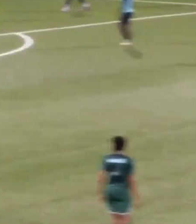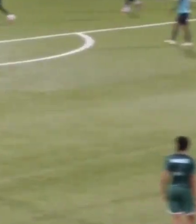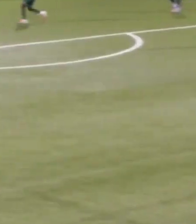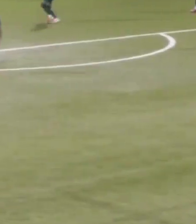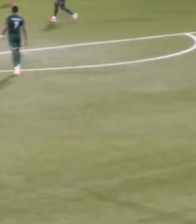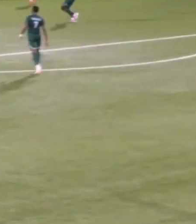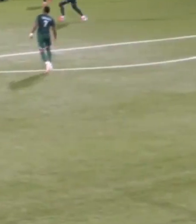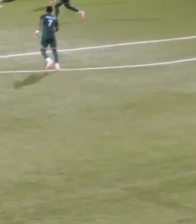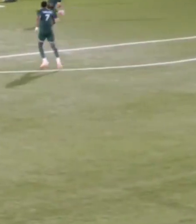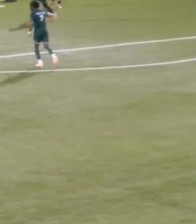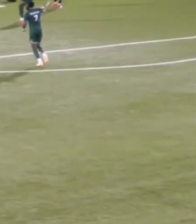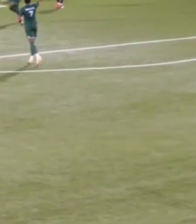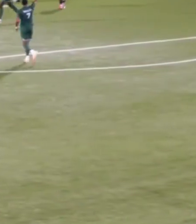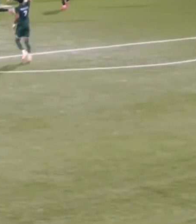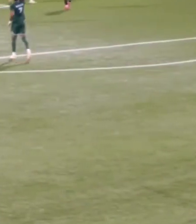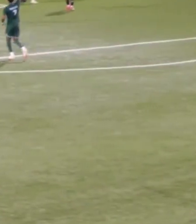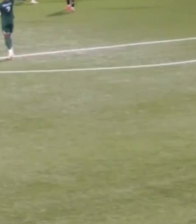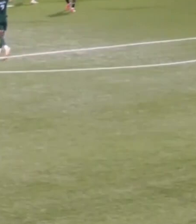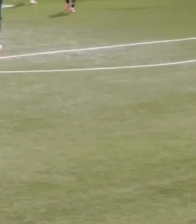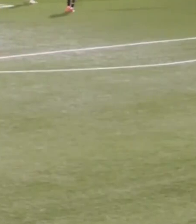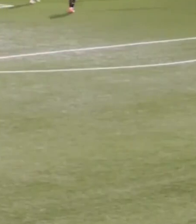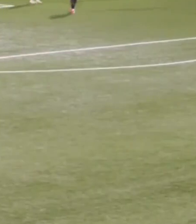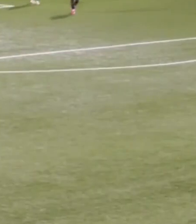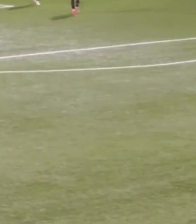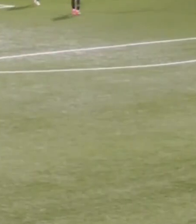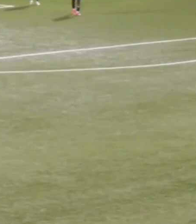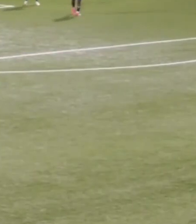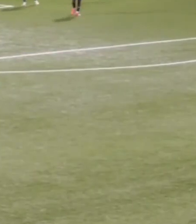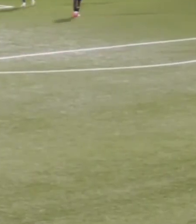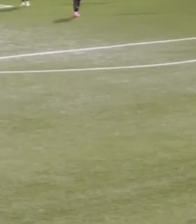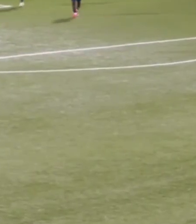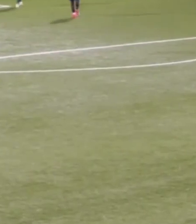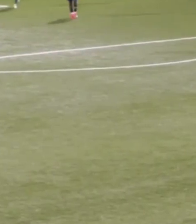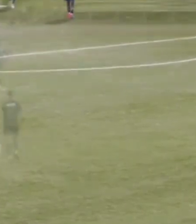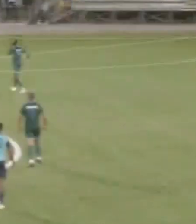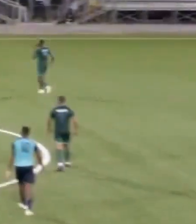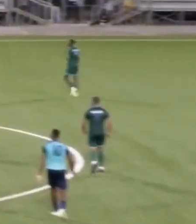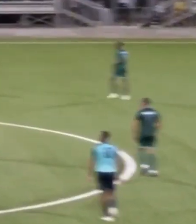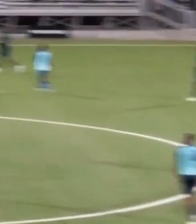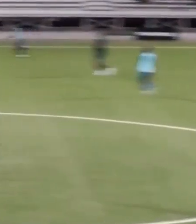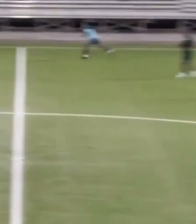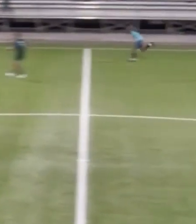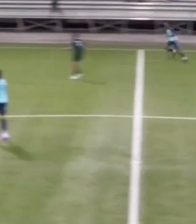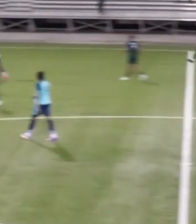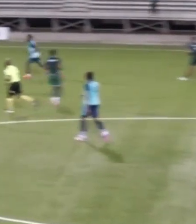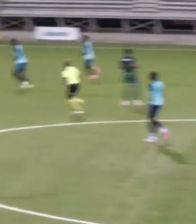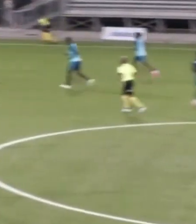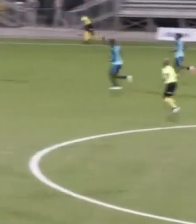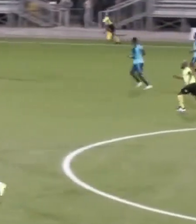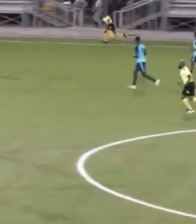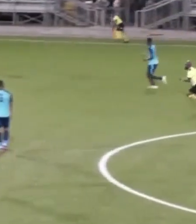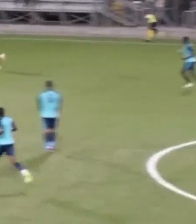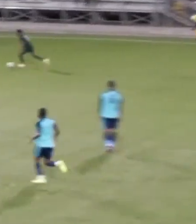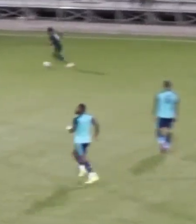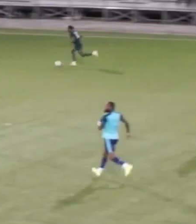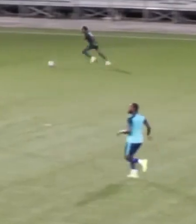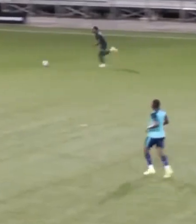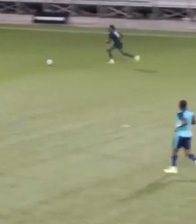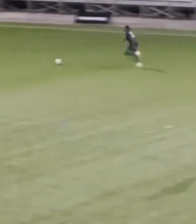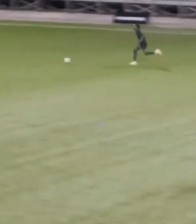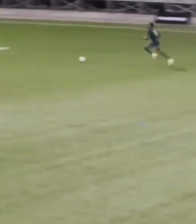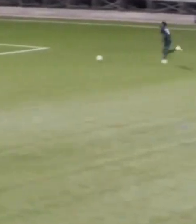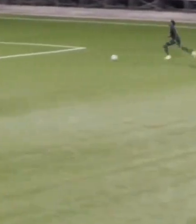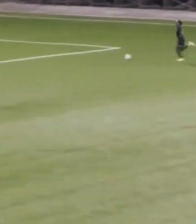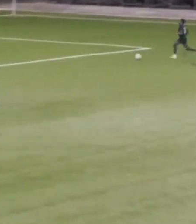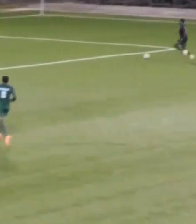doorstep. 3-1 then. 53 minutes gone in the contest. He would get his brace in the 66th minute